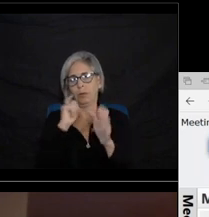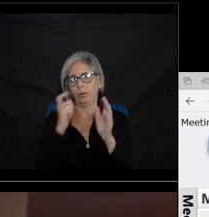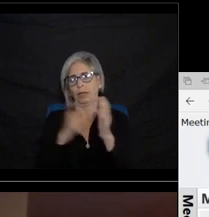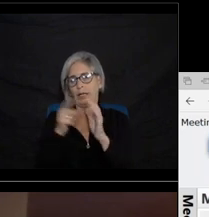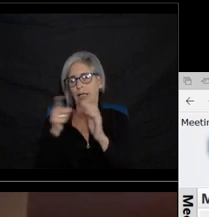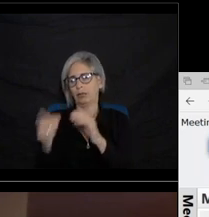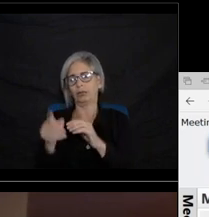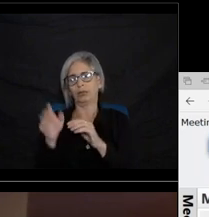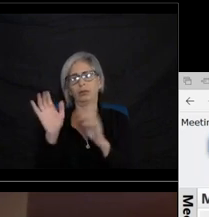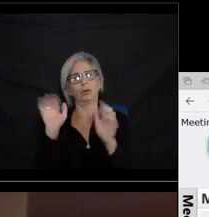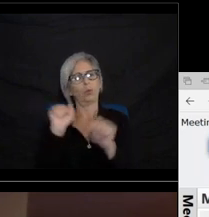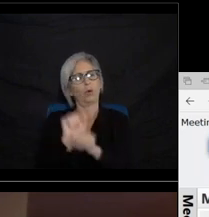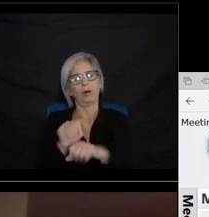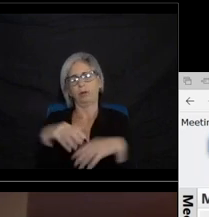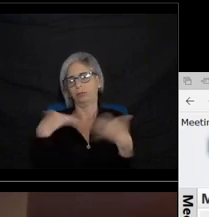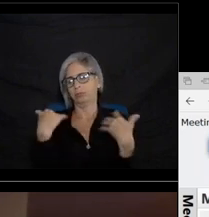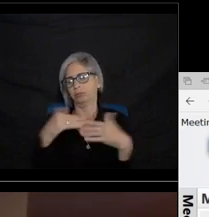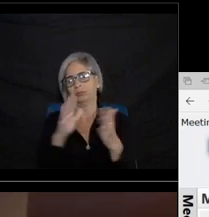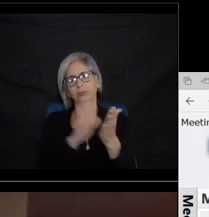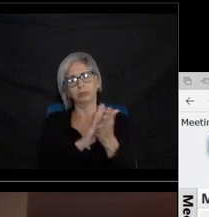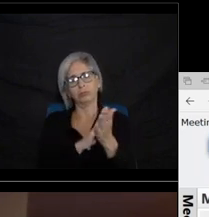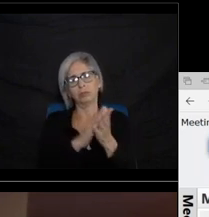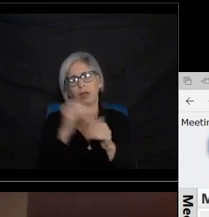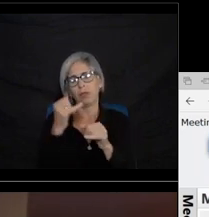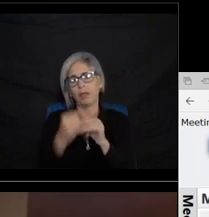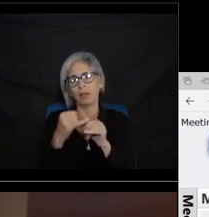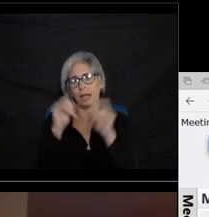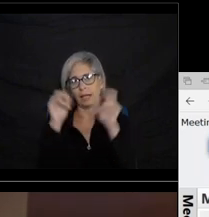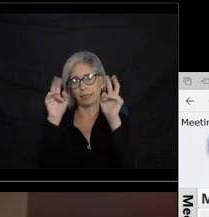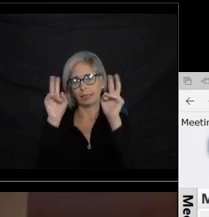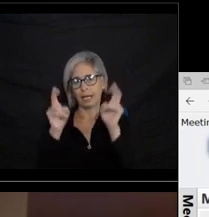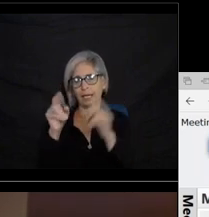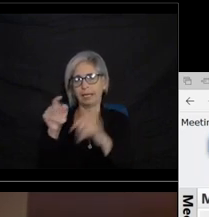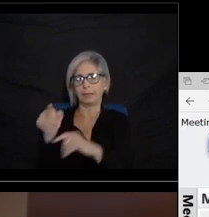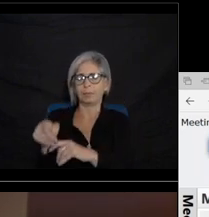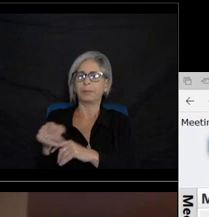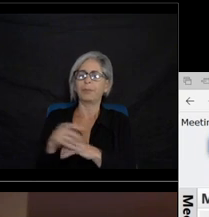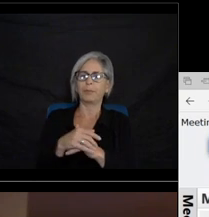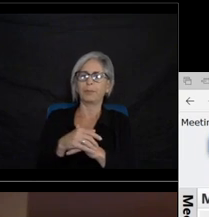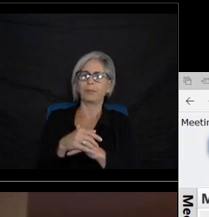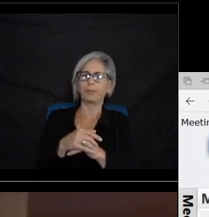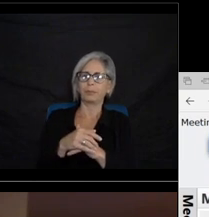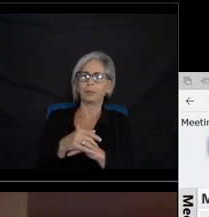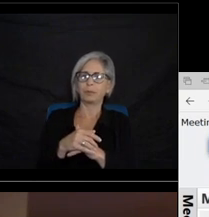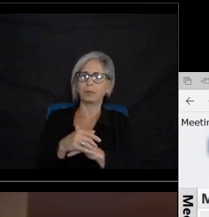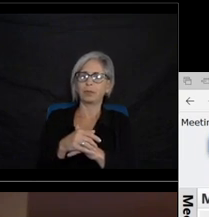publicly. And then the last item is